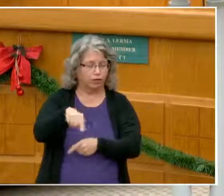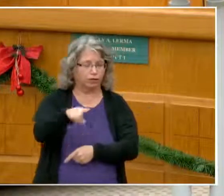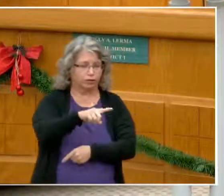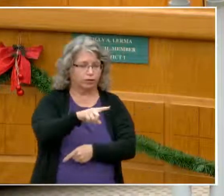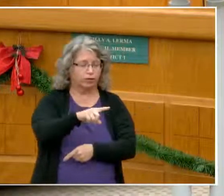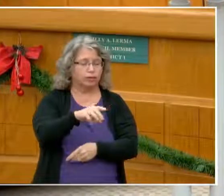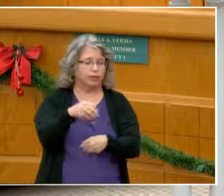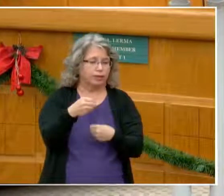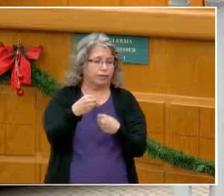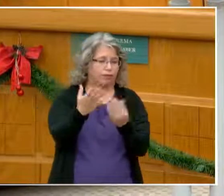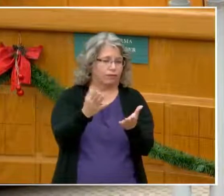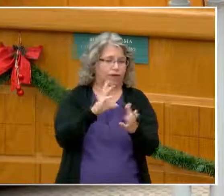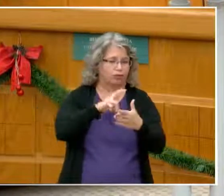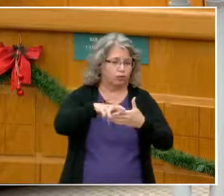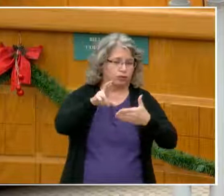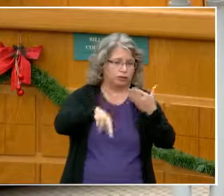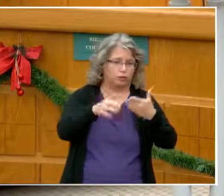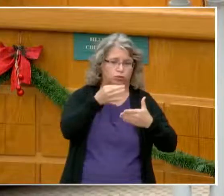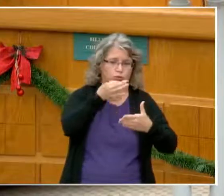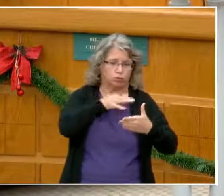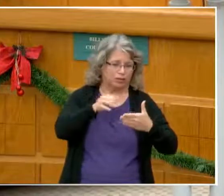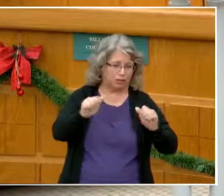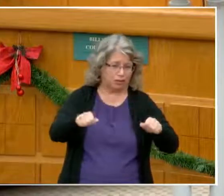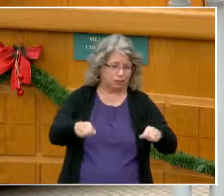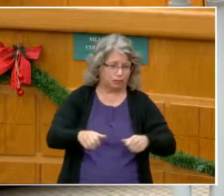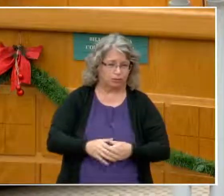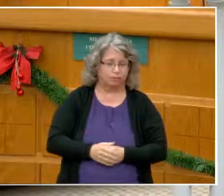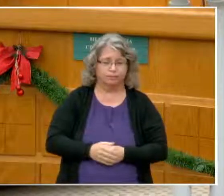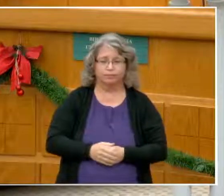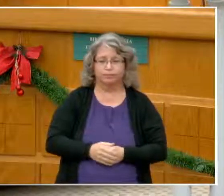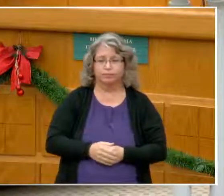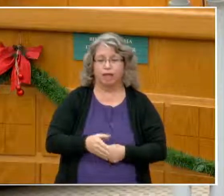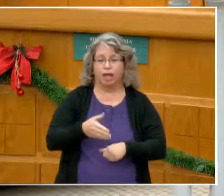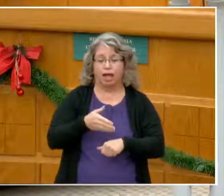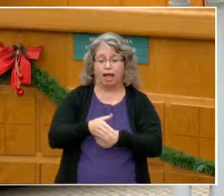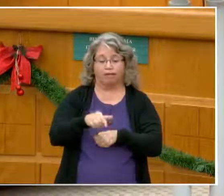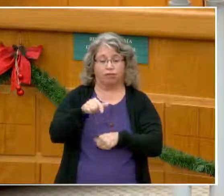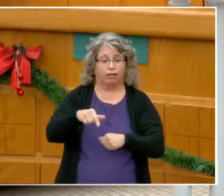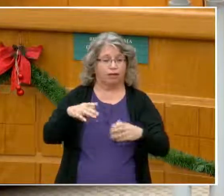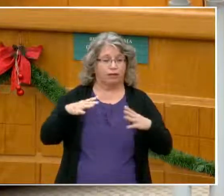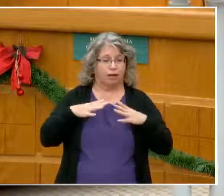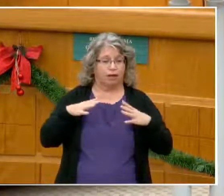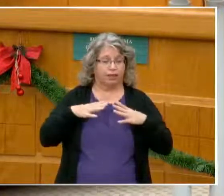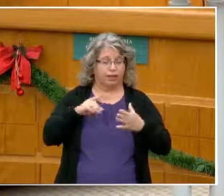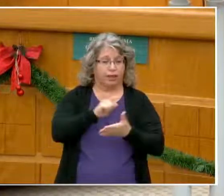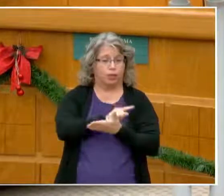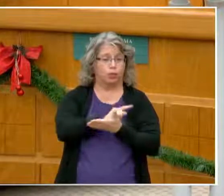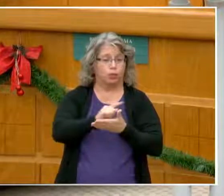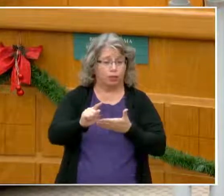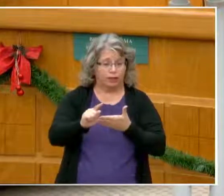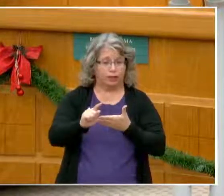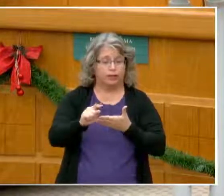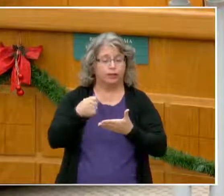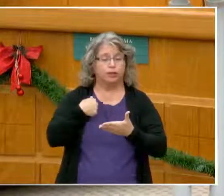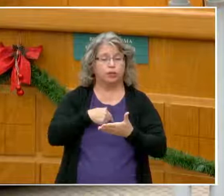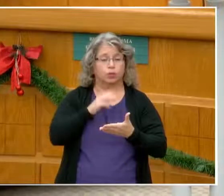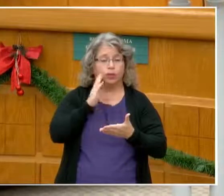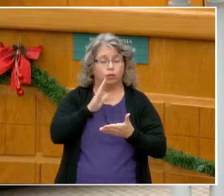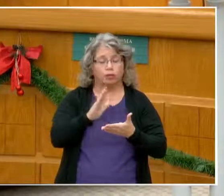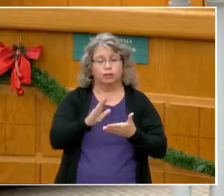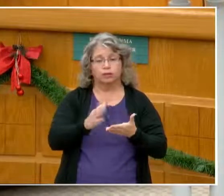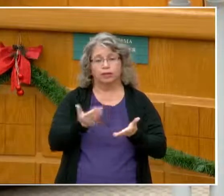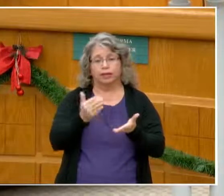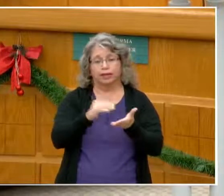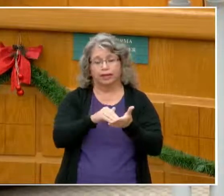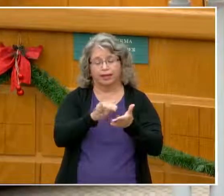to you as soon as possible. After this holiday week, we will resume our Monday and Thursday vaccinations from 9 to 2 at